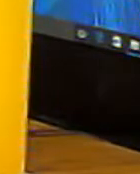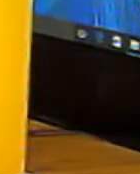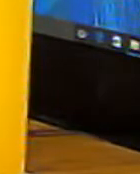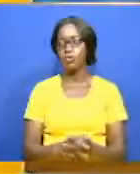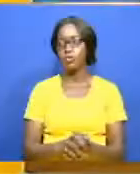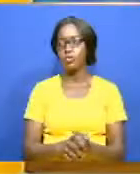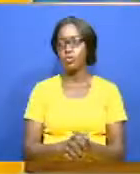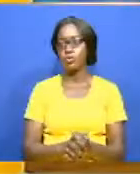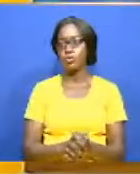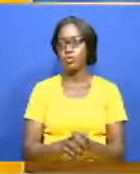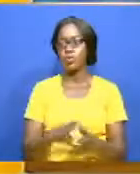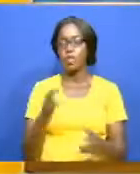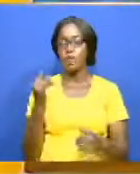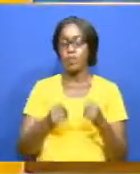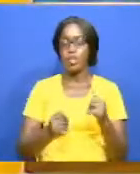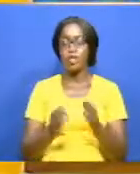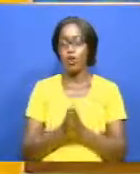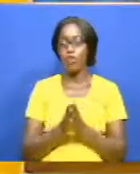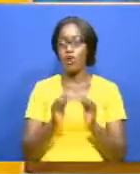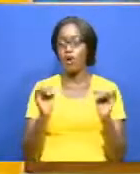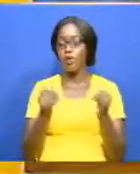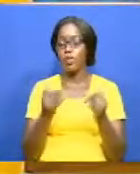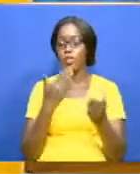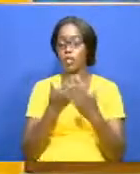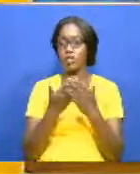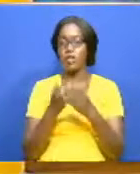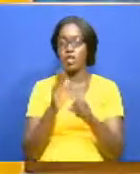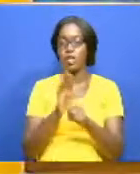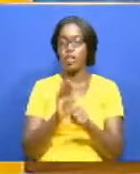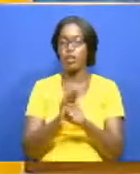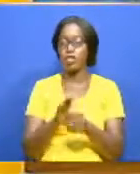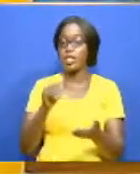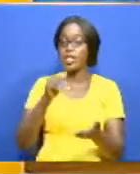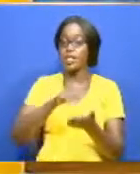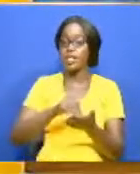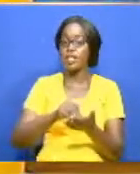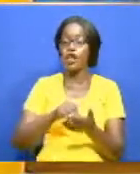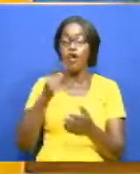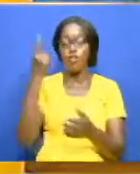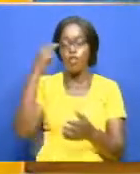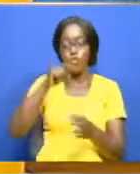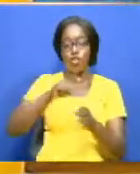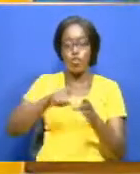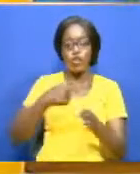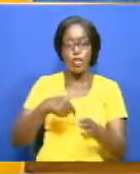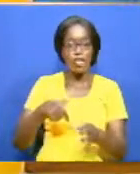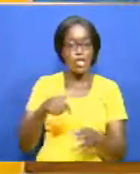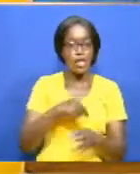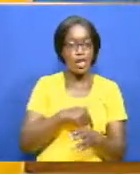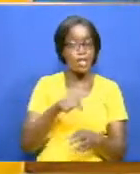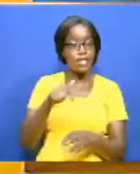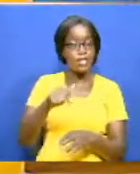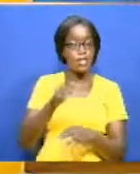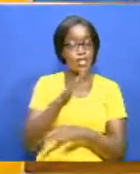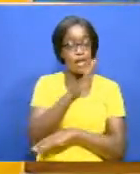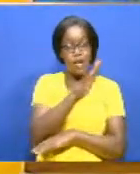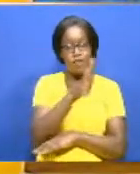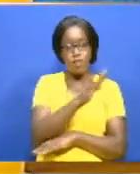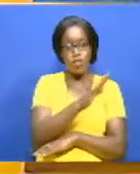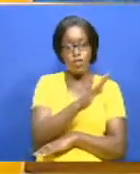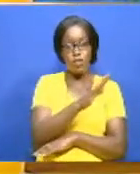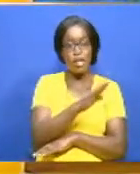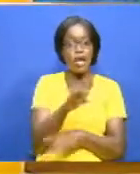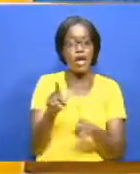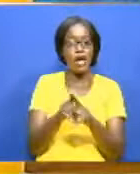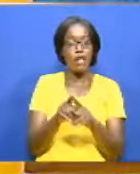we've come to the end of our broadcast. Thank you so much once again for creating time for us this particular afternoon as we sought